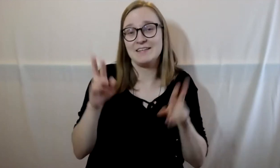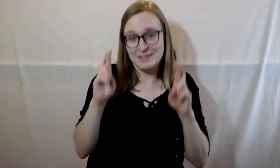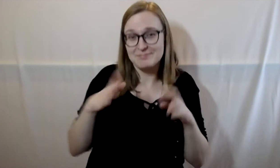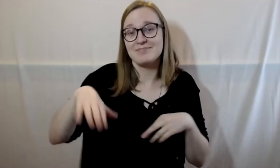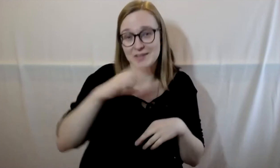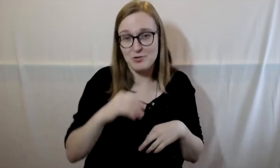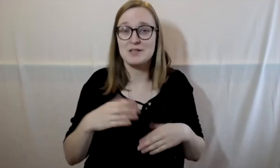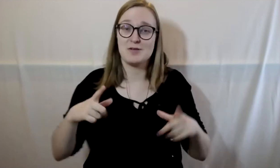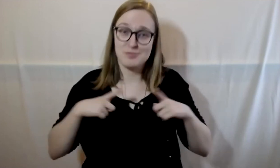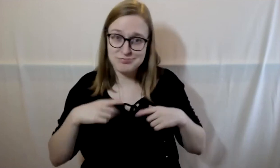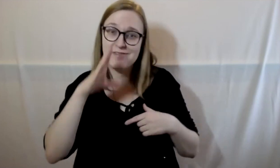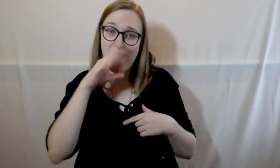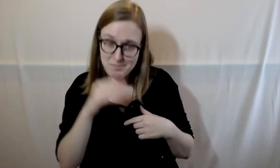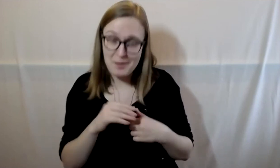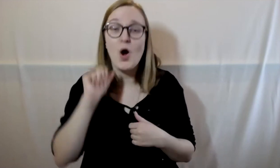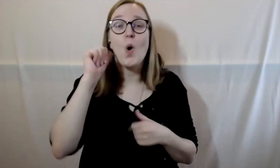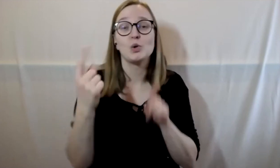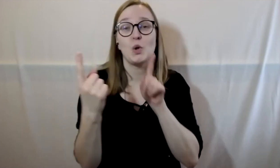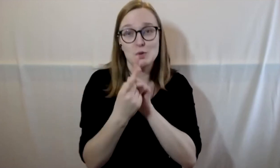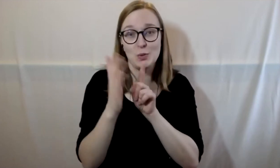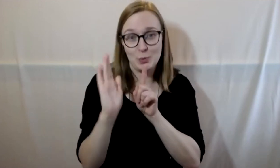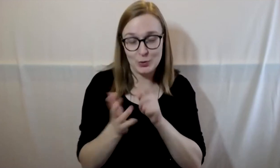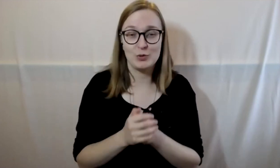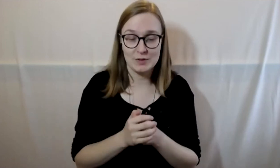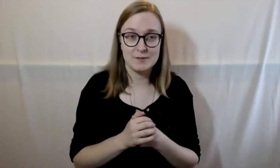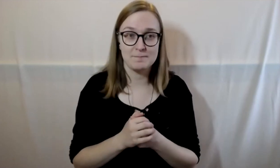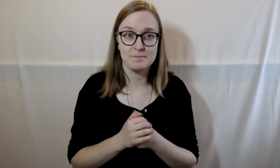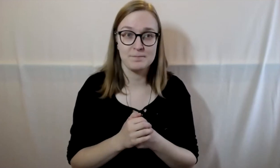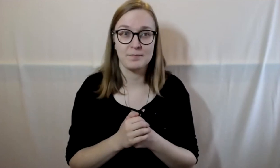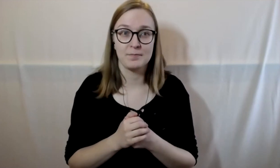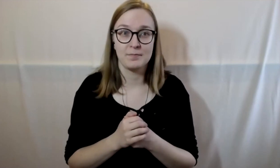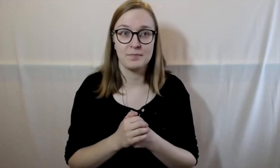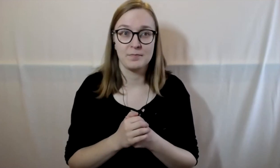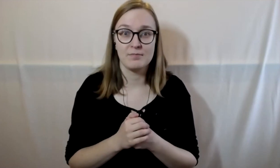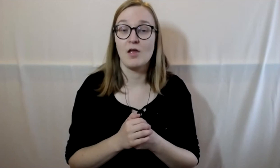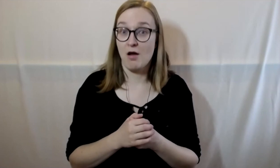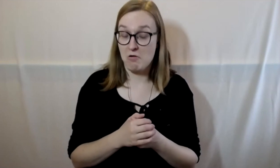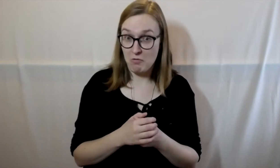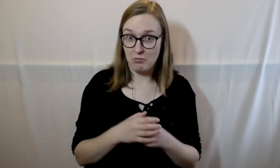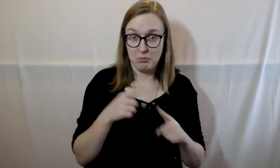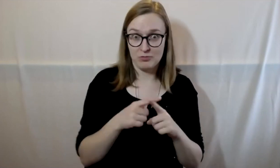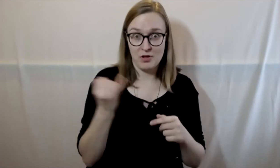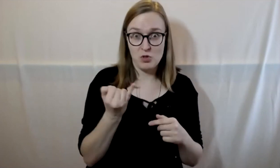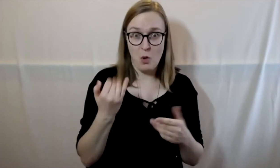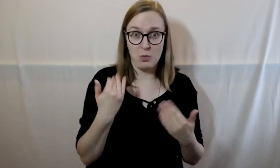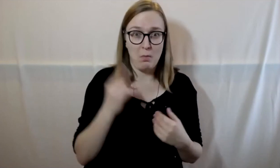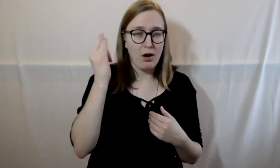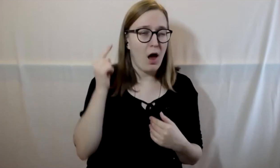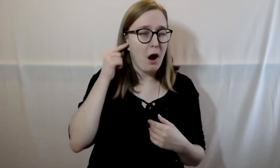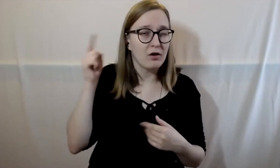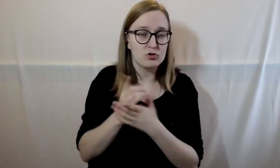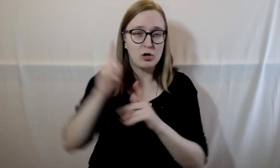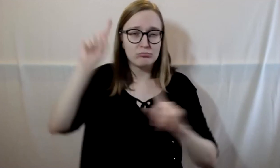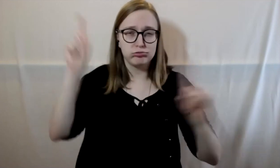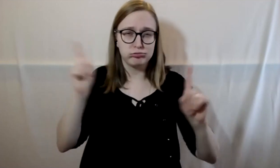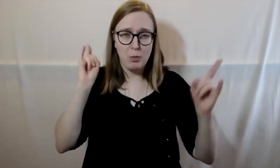seeing you tomorrow. I can let you know I've just started to hear the thunder outside, so it's probably a good